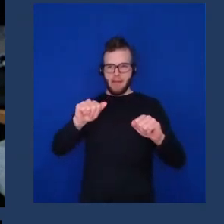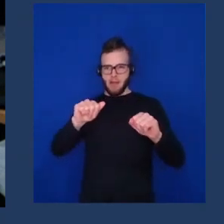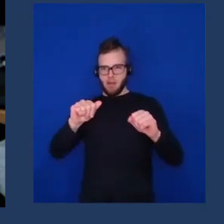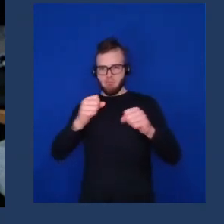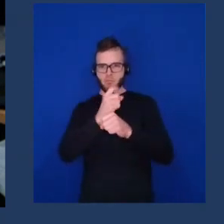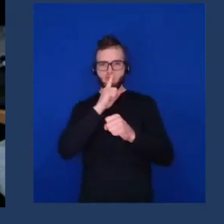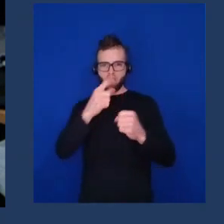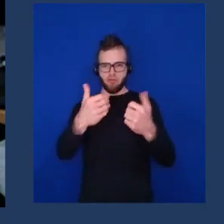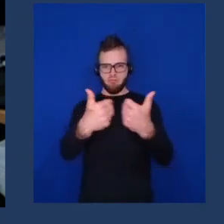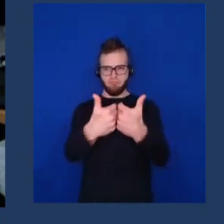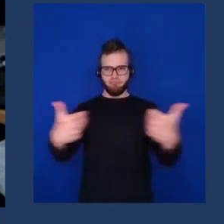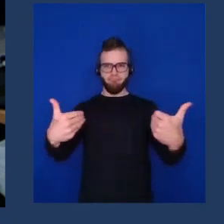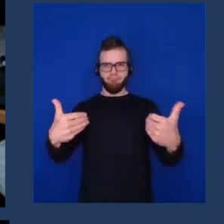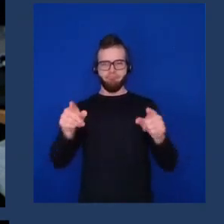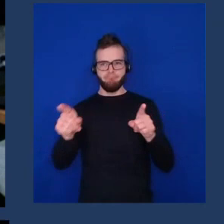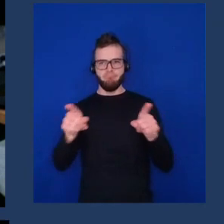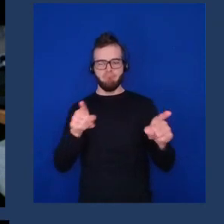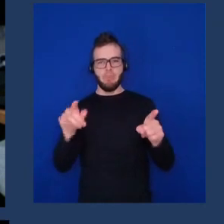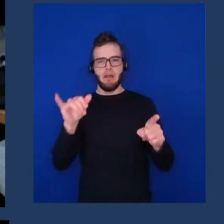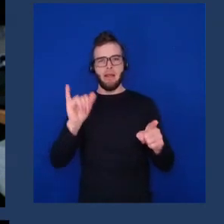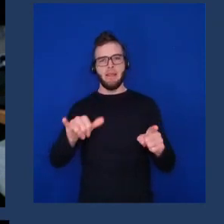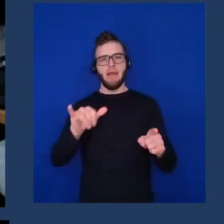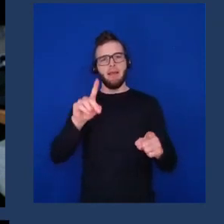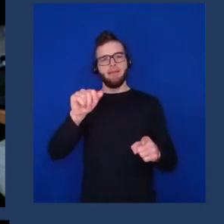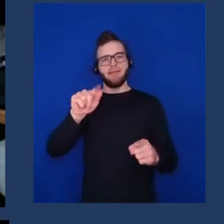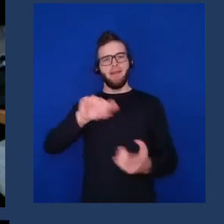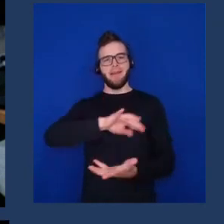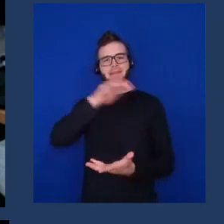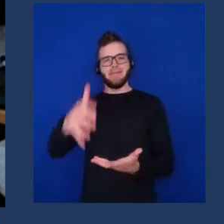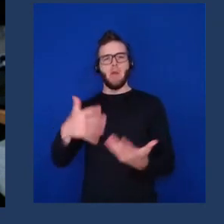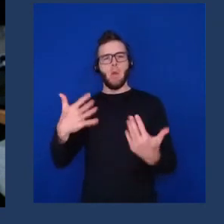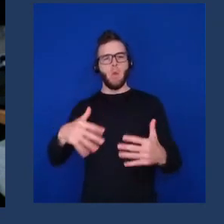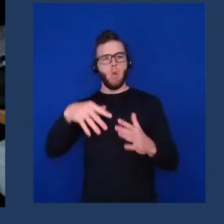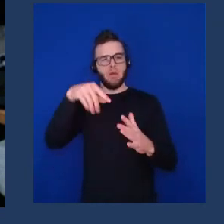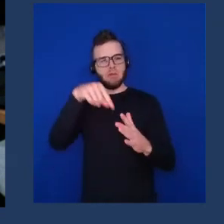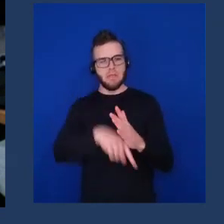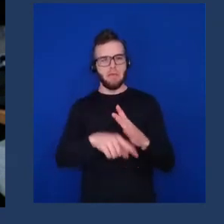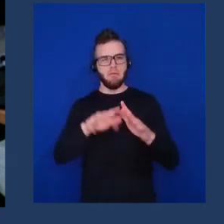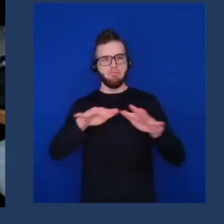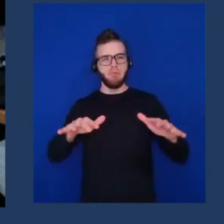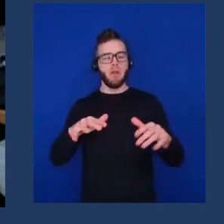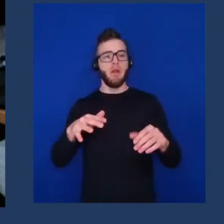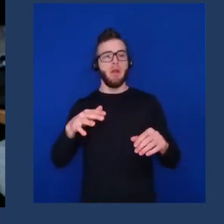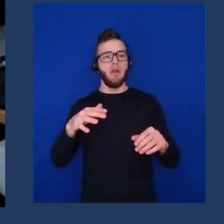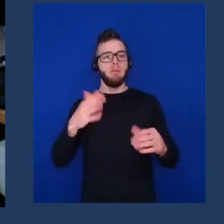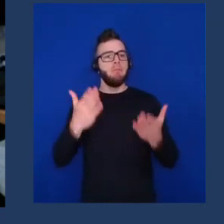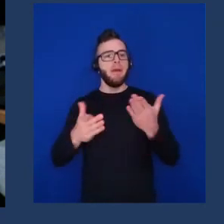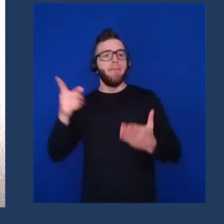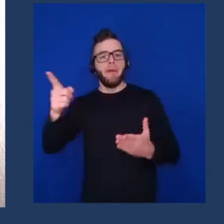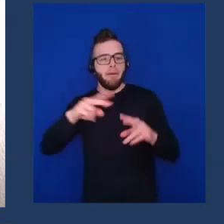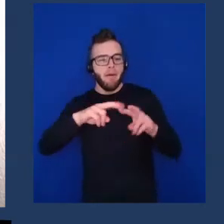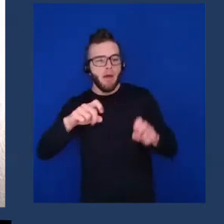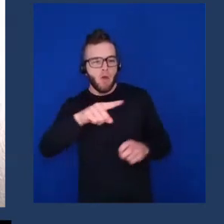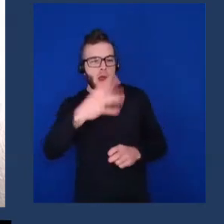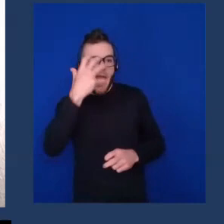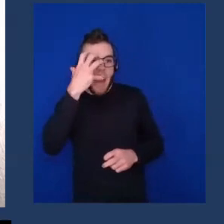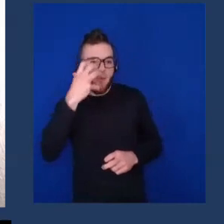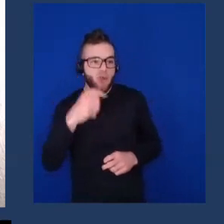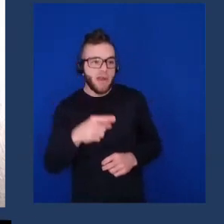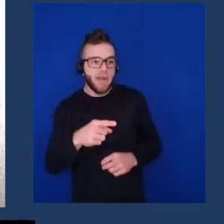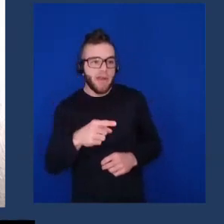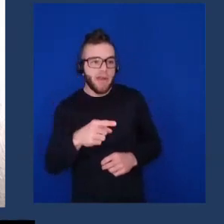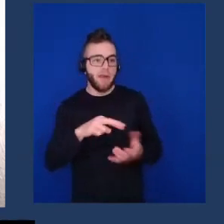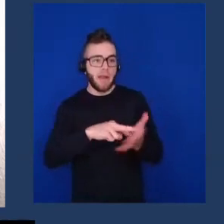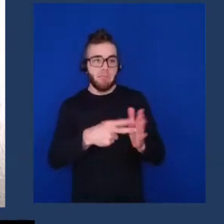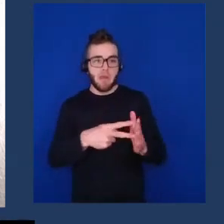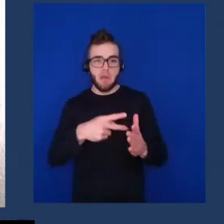set so we can understand, like, just because you're angry, that shouldn't mean that you're staring at the wrong button, that sort of thing. That makes sense. Kartik,